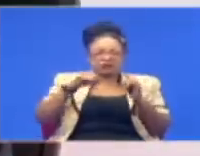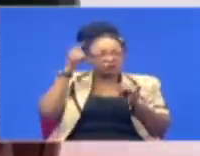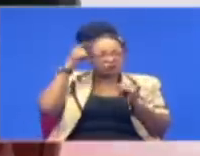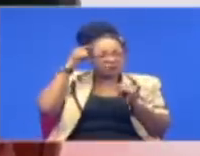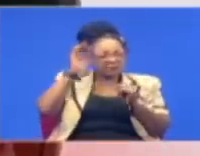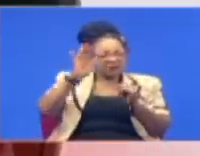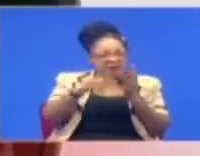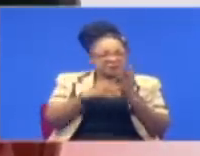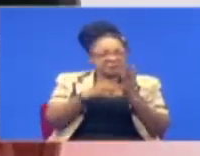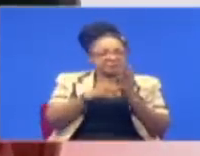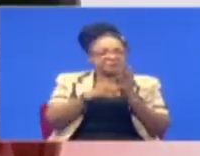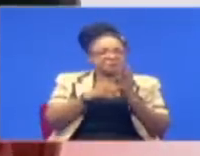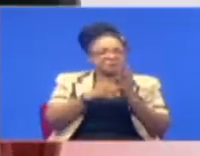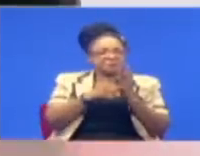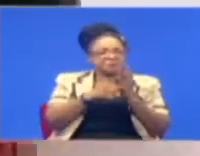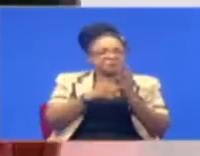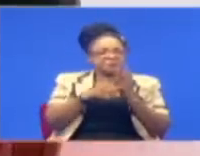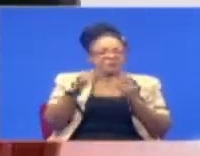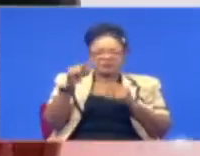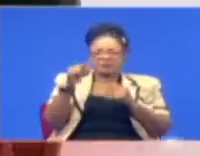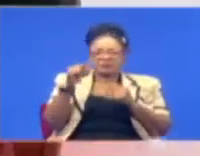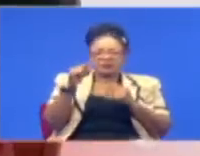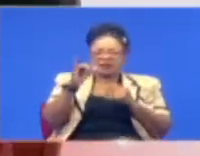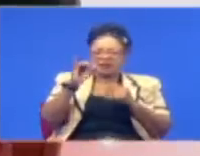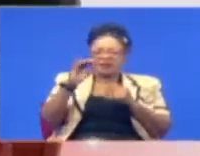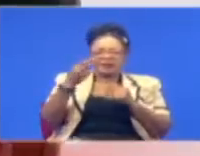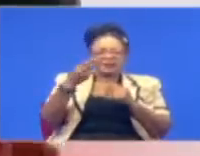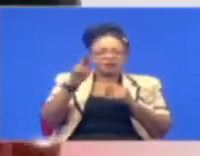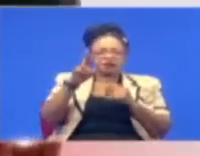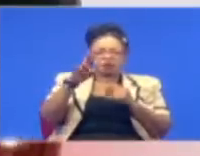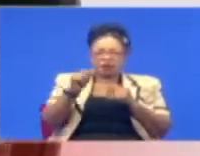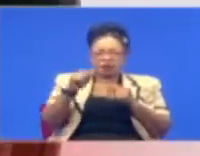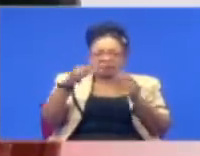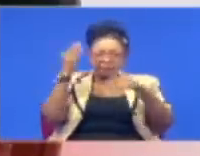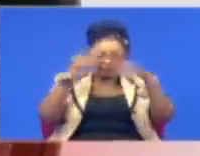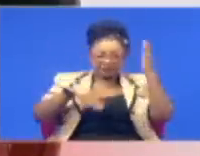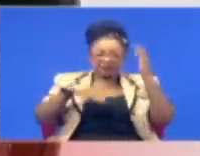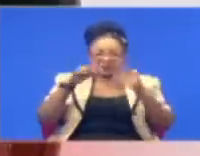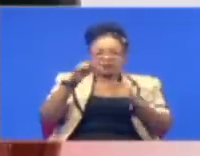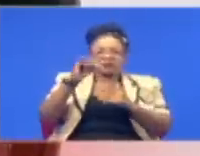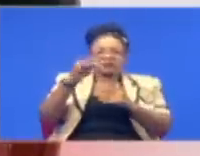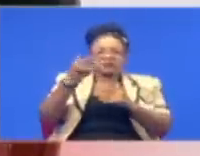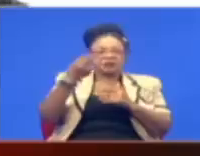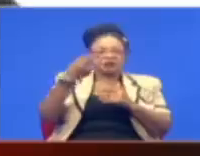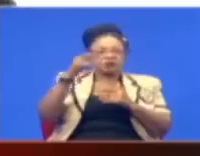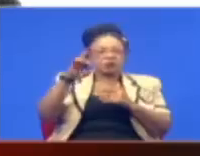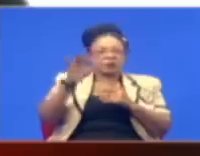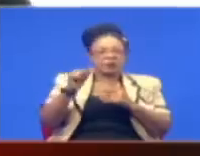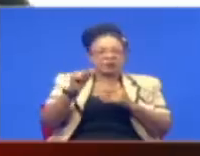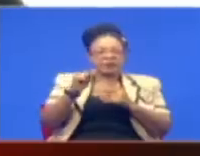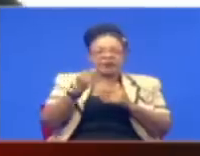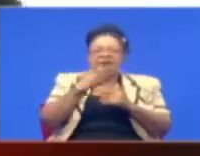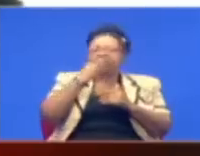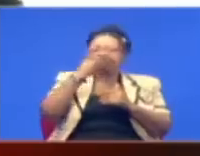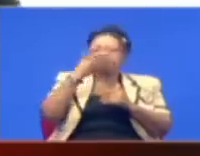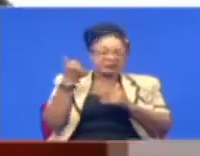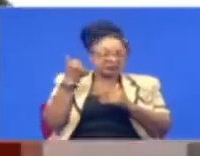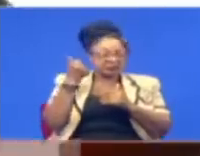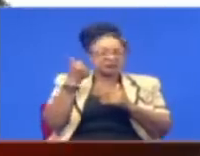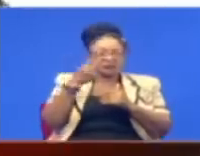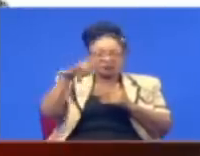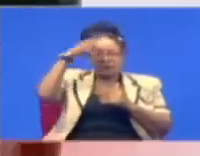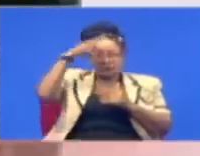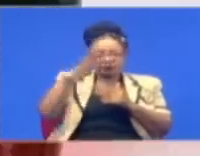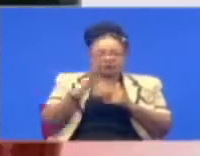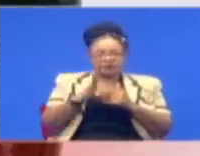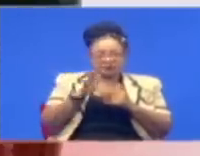name, Gishura, I think. Okay. Professor Gishura, a lady. One of the very best philosophers that